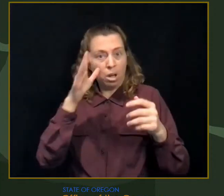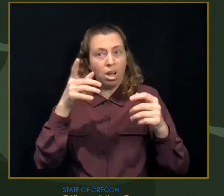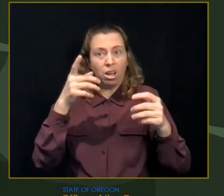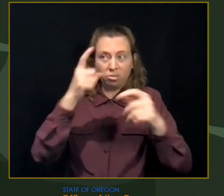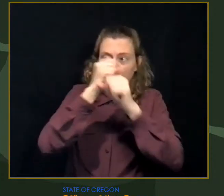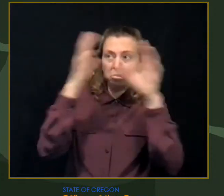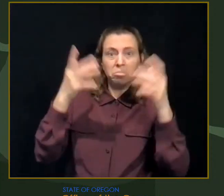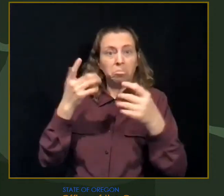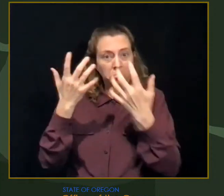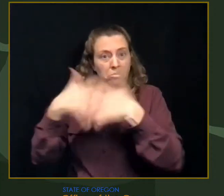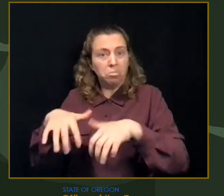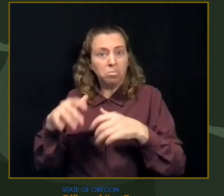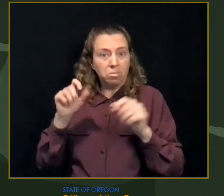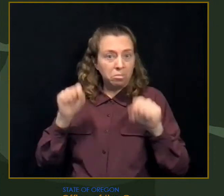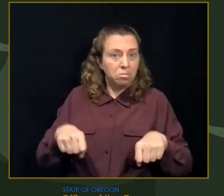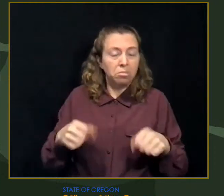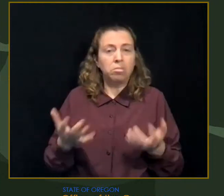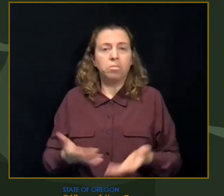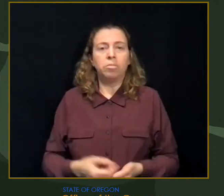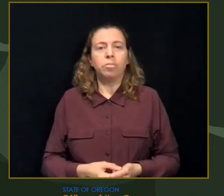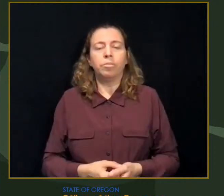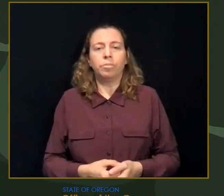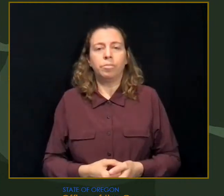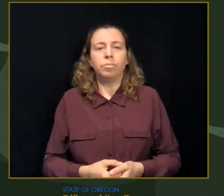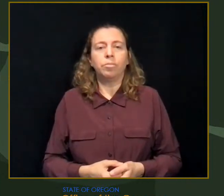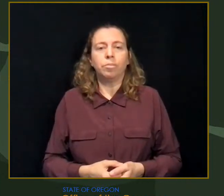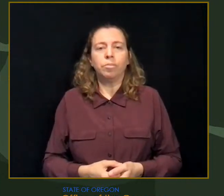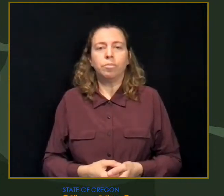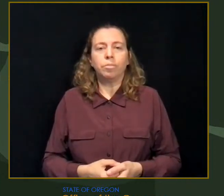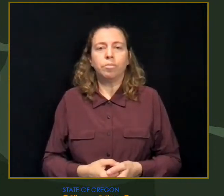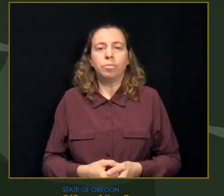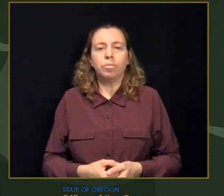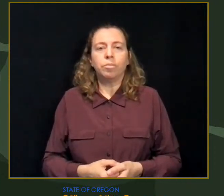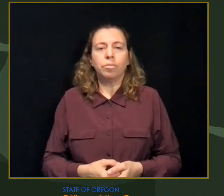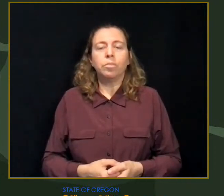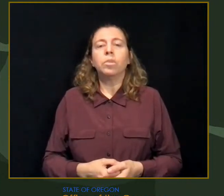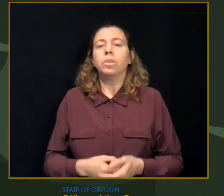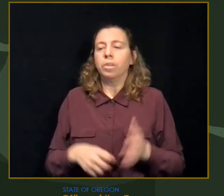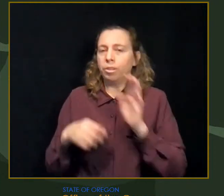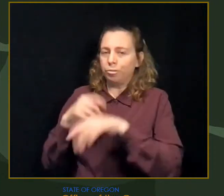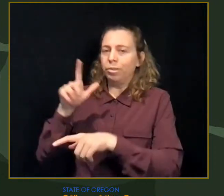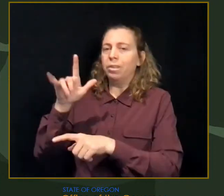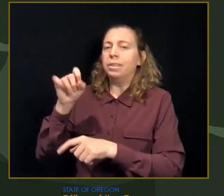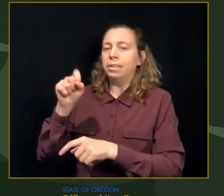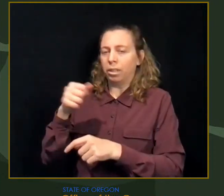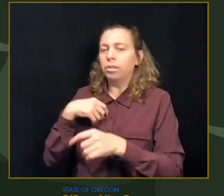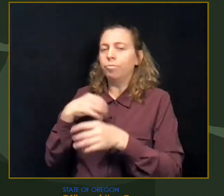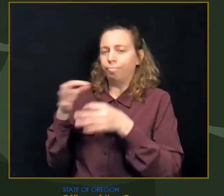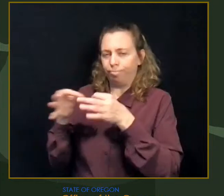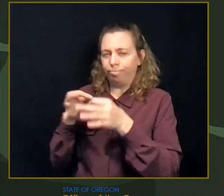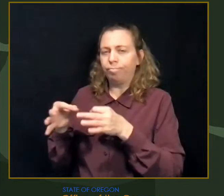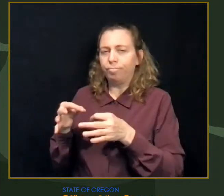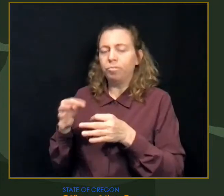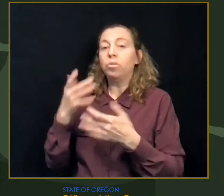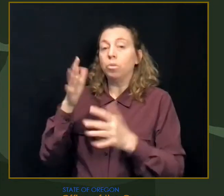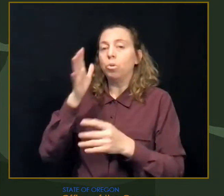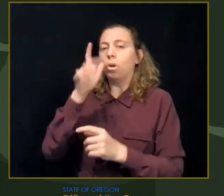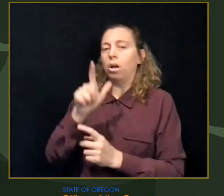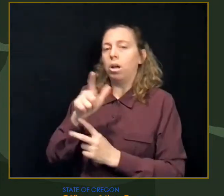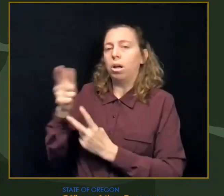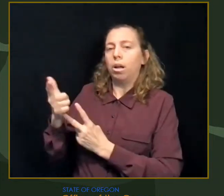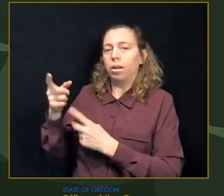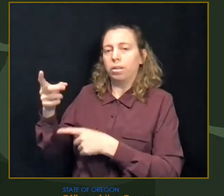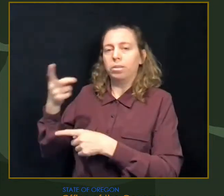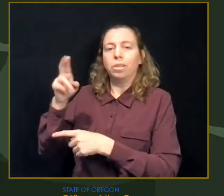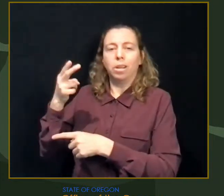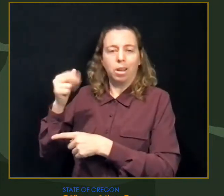Thank you, Lisa. I will start with a response and turn it over to my colleague, Dr. Harganani, to fill in some details. I know the process of rolling out the